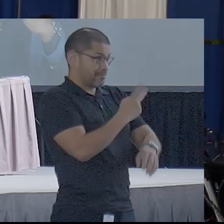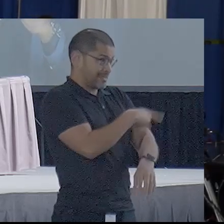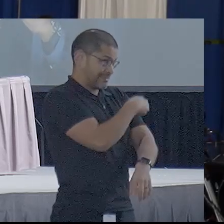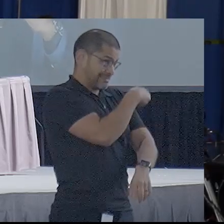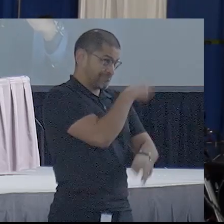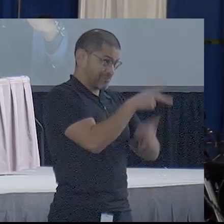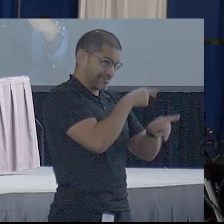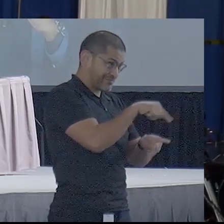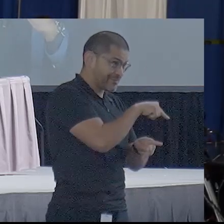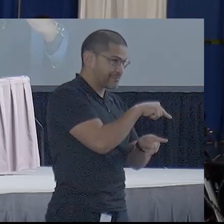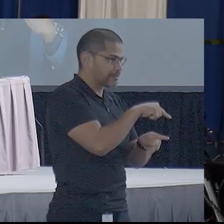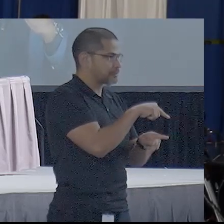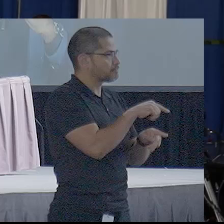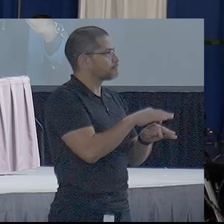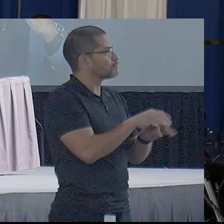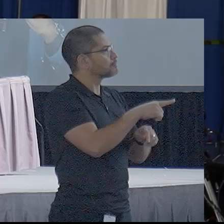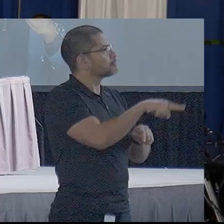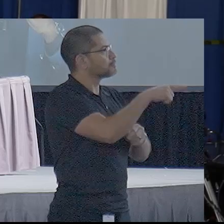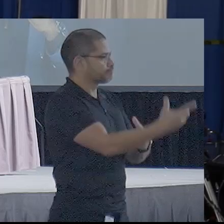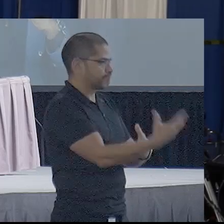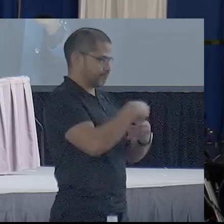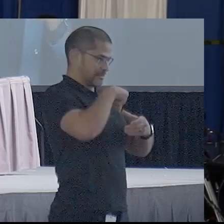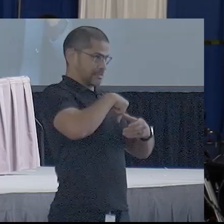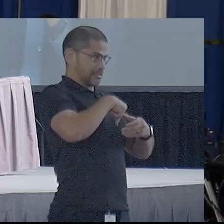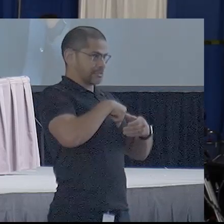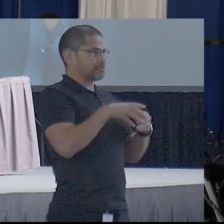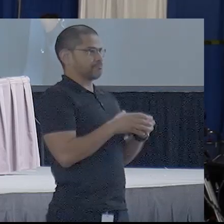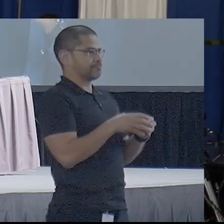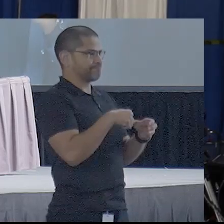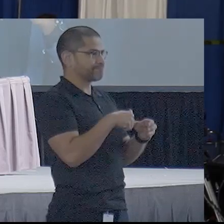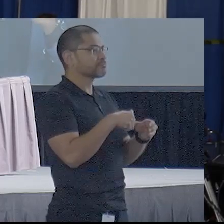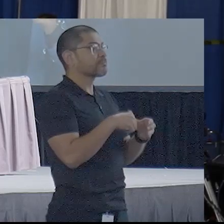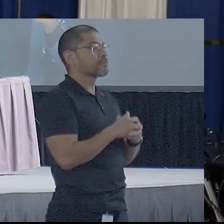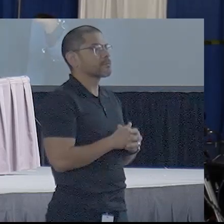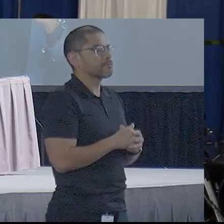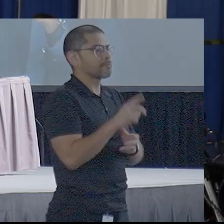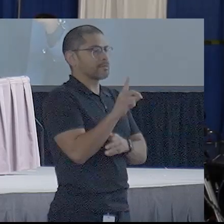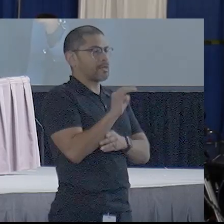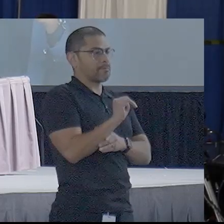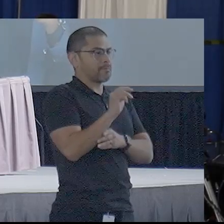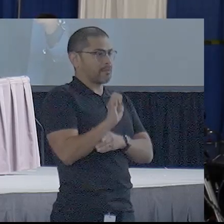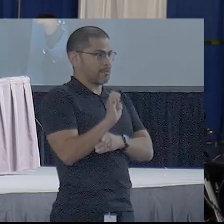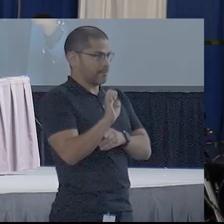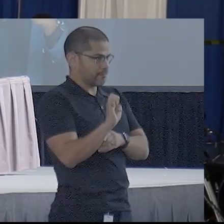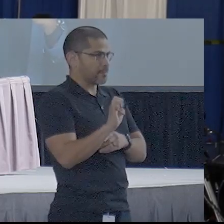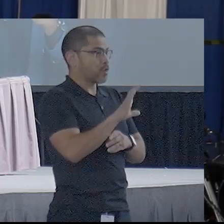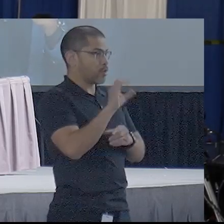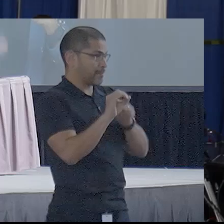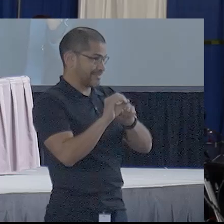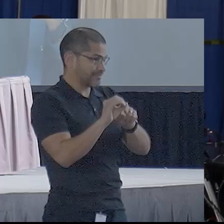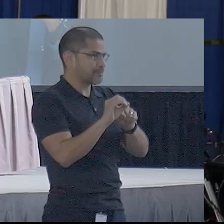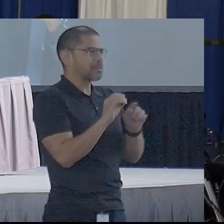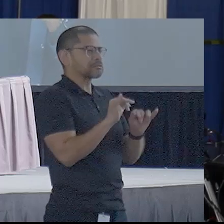them involved as much as we can. And because the DME companies like us and associations that I belong to can